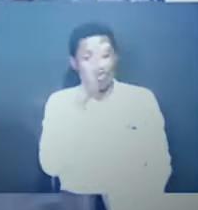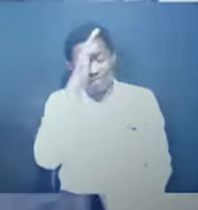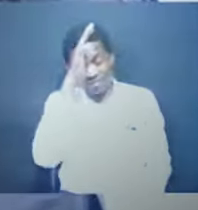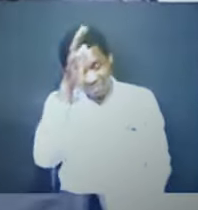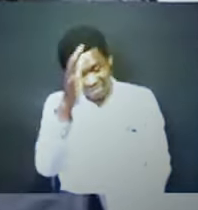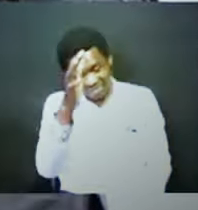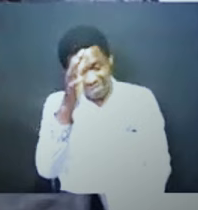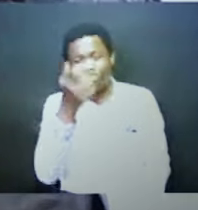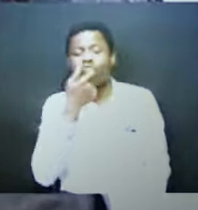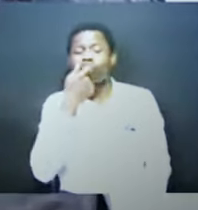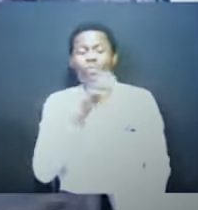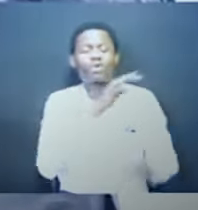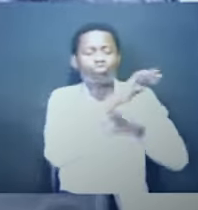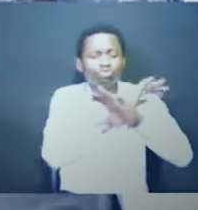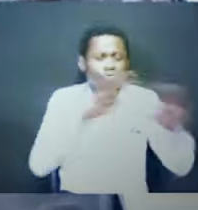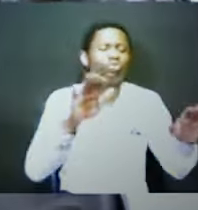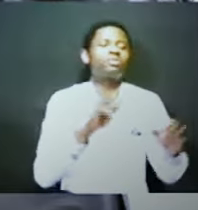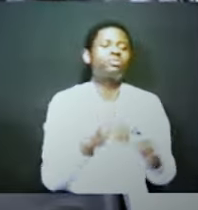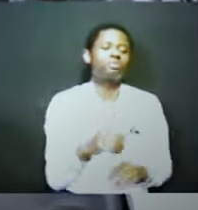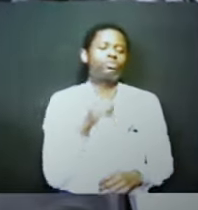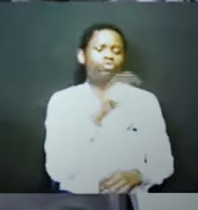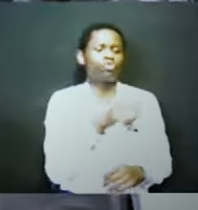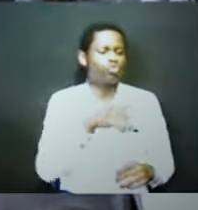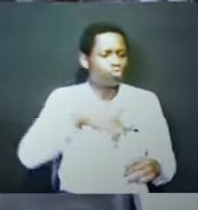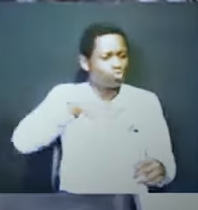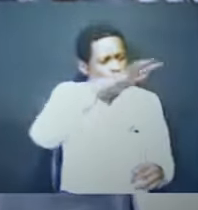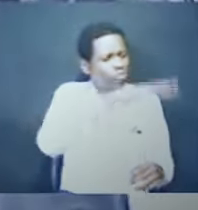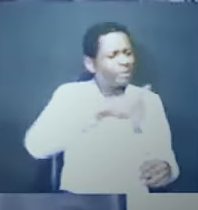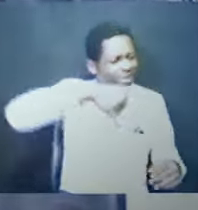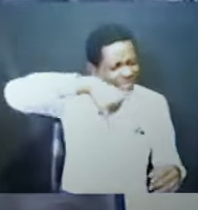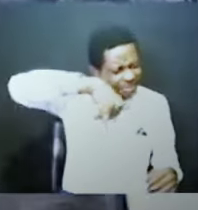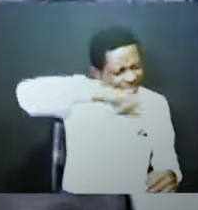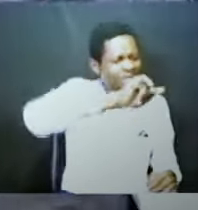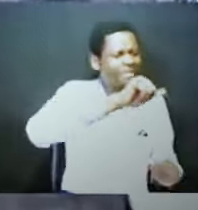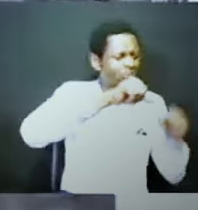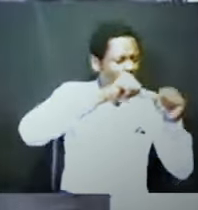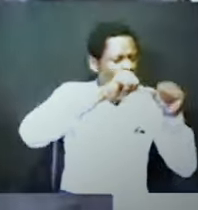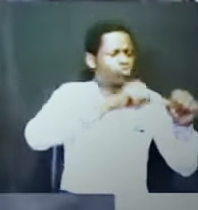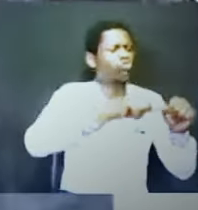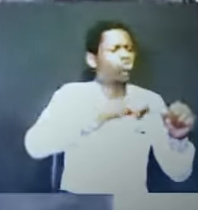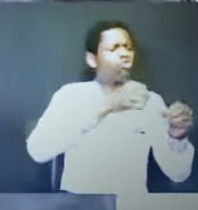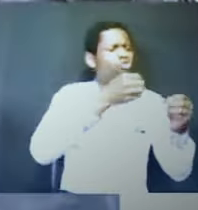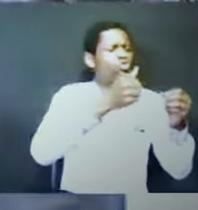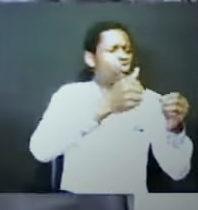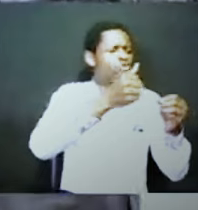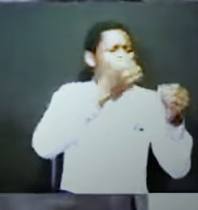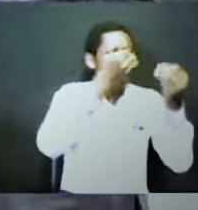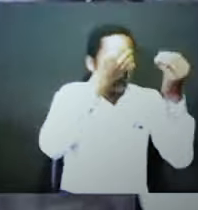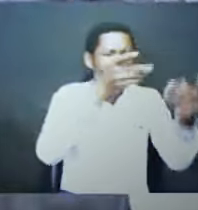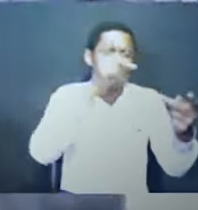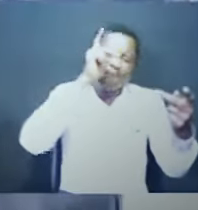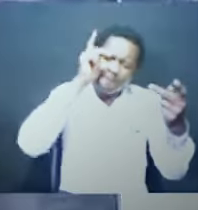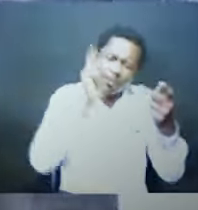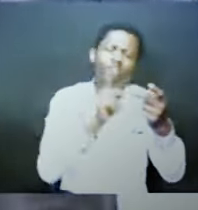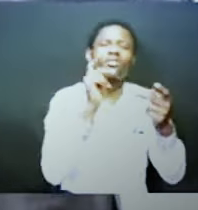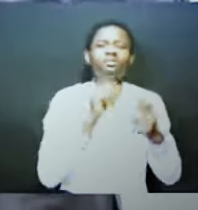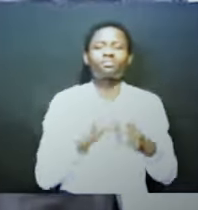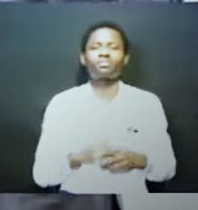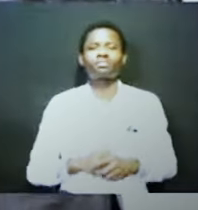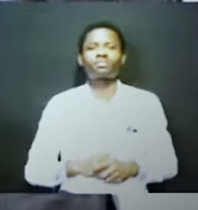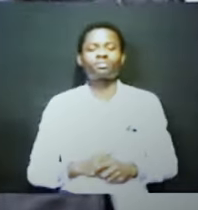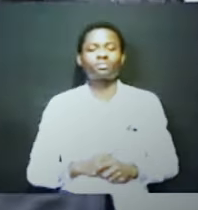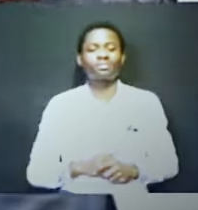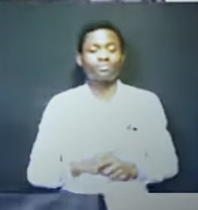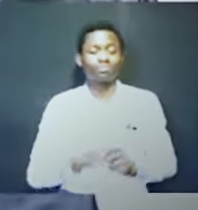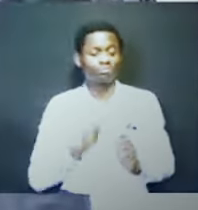Fordom, Enisari, Fordom, no Enim, na Yebetina Jerusalem, no, Tuko Jerusalem, Ninano, 190, say,